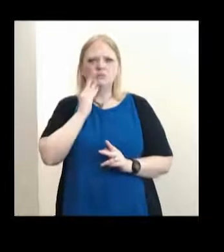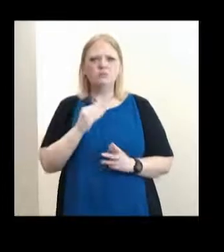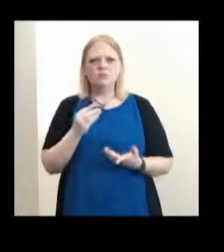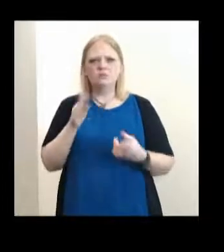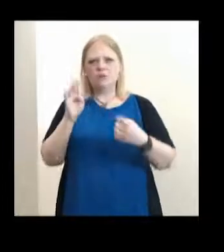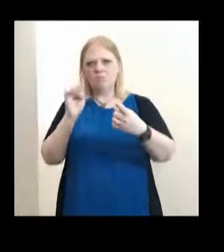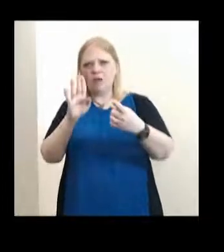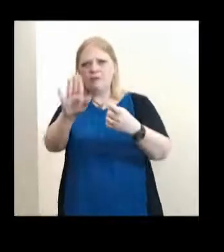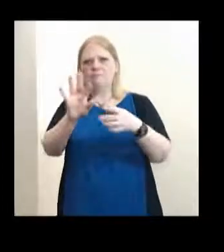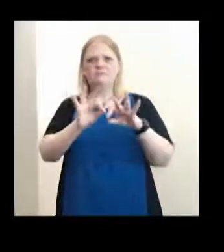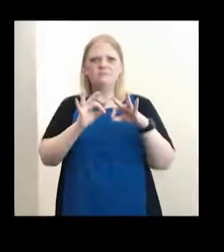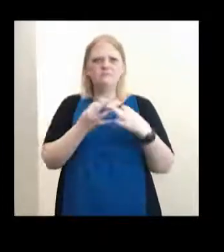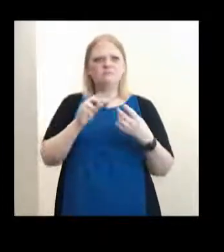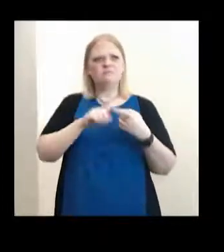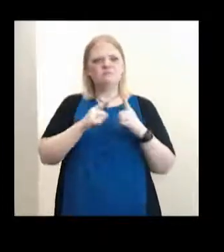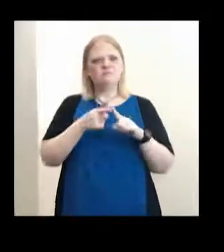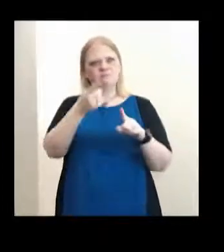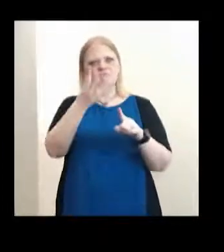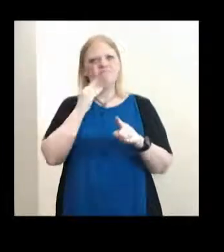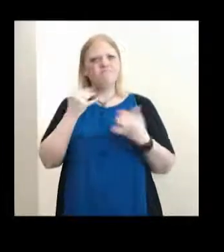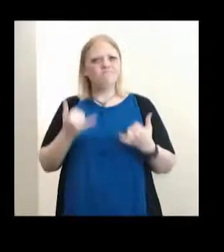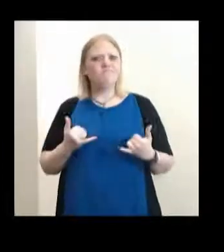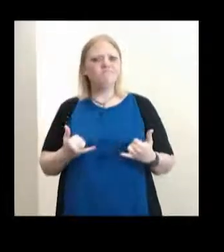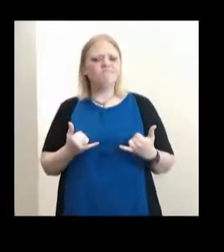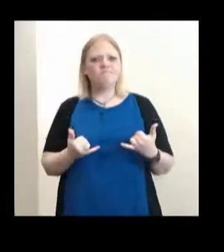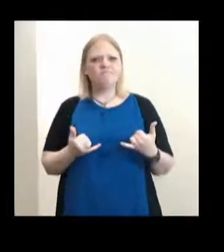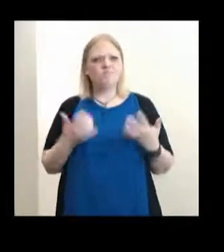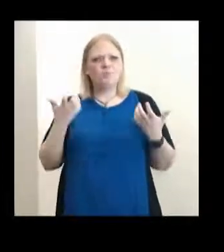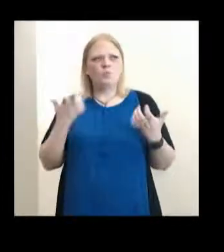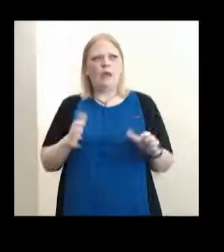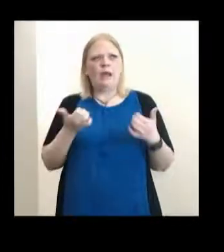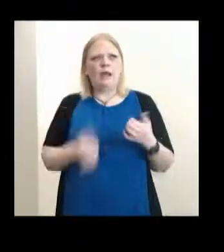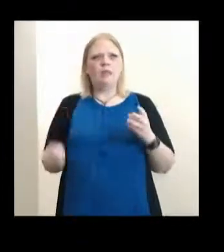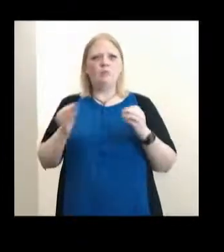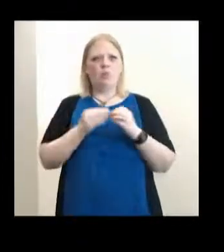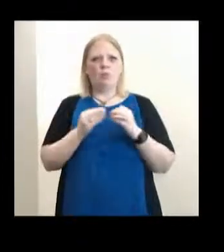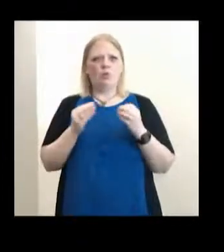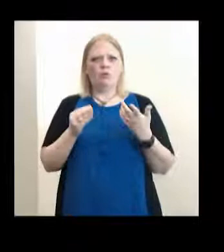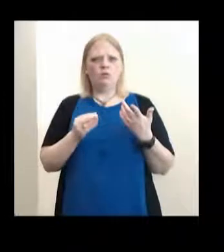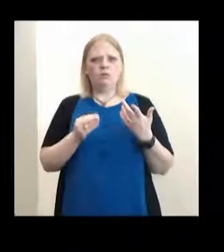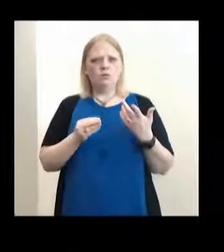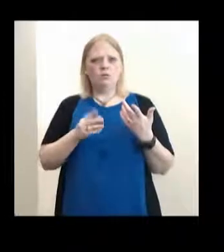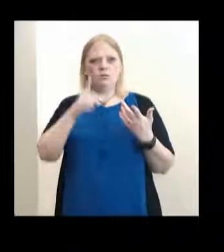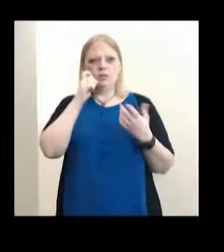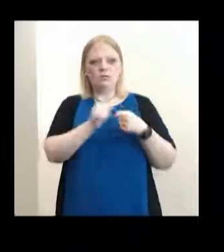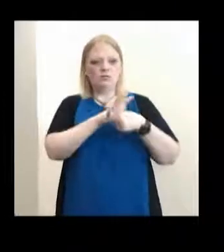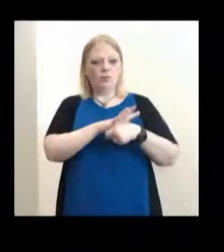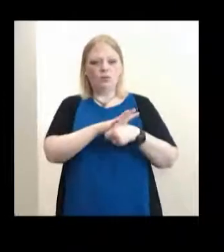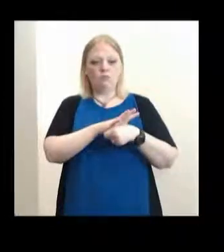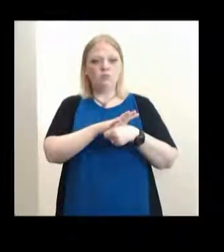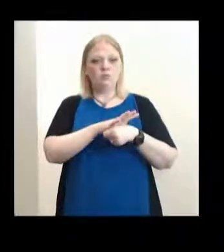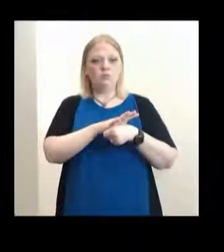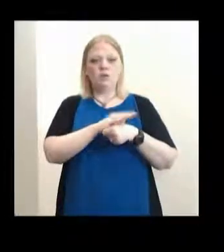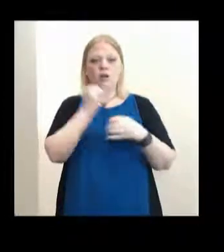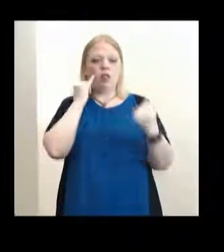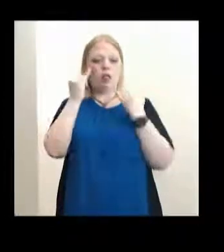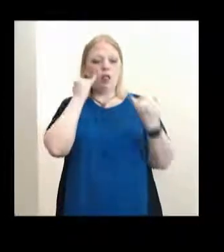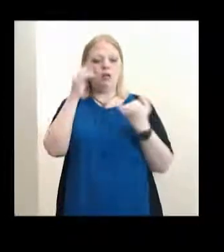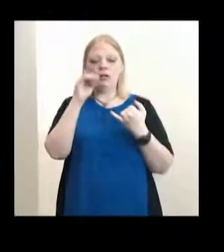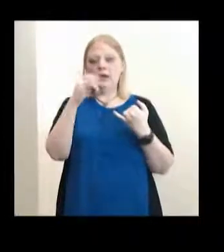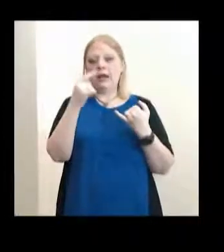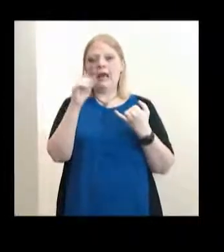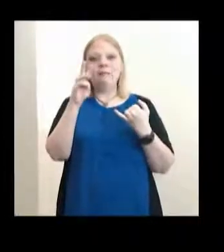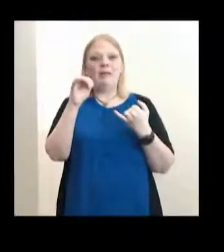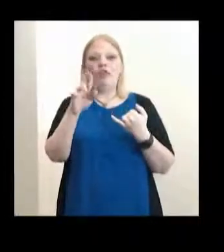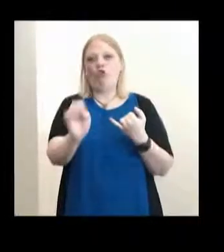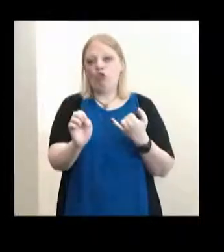Bob's family and friends have had to, any more than we've had, because COVID has been a nightmare, And to each and